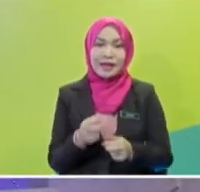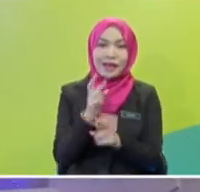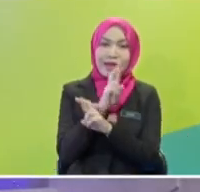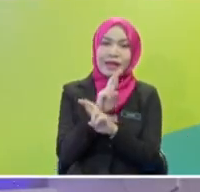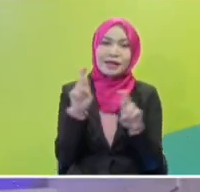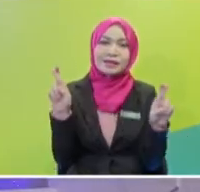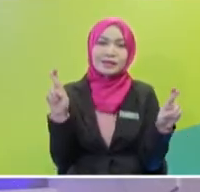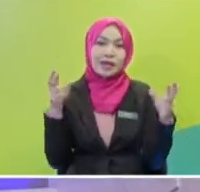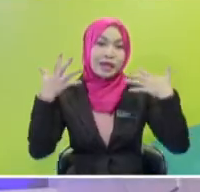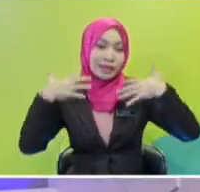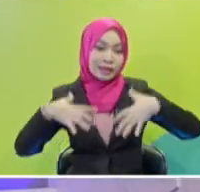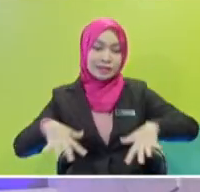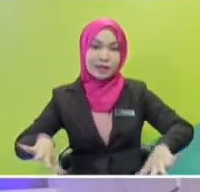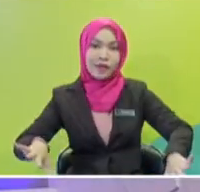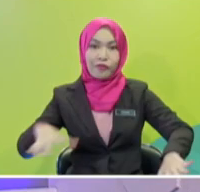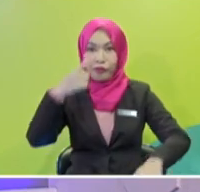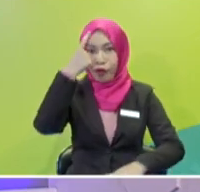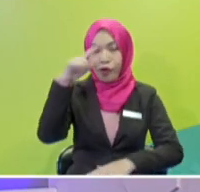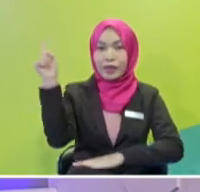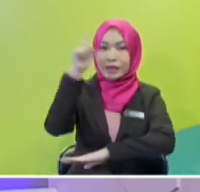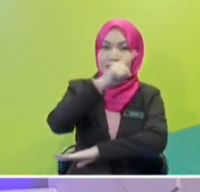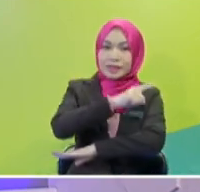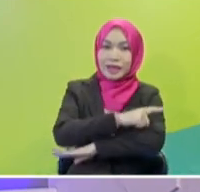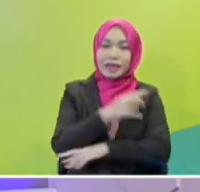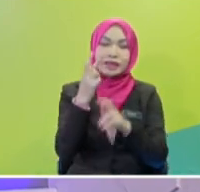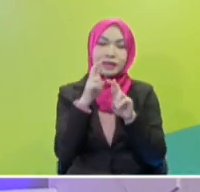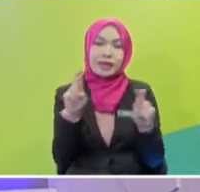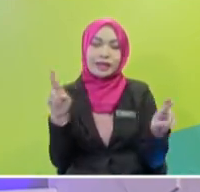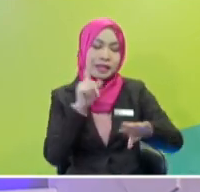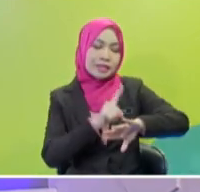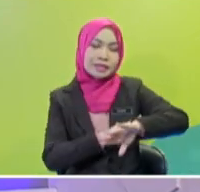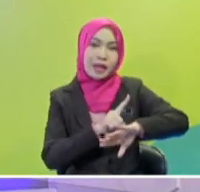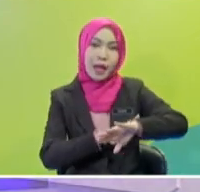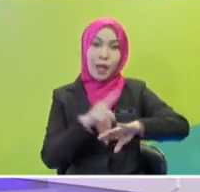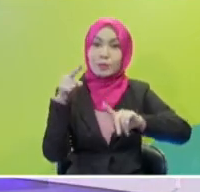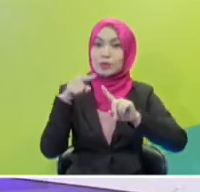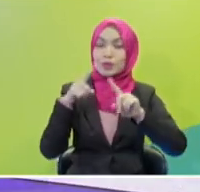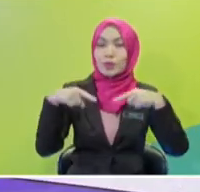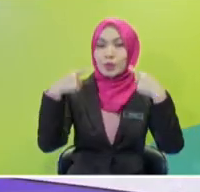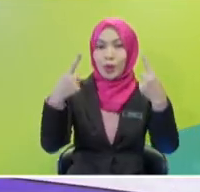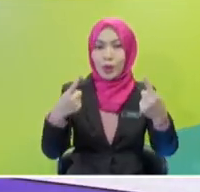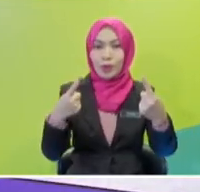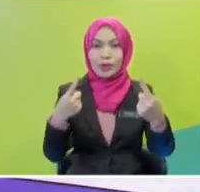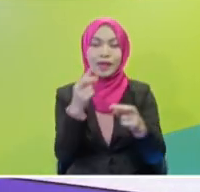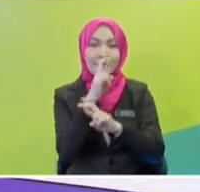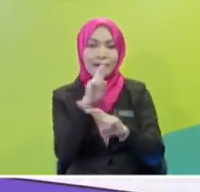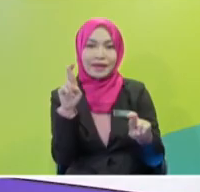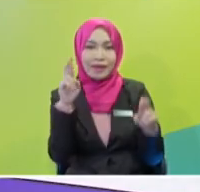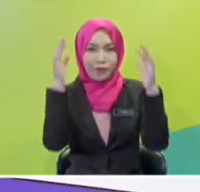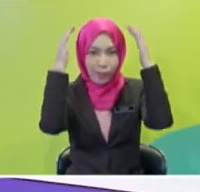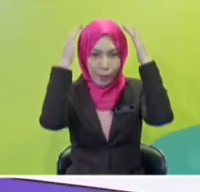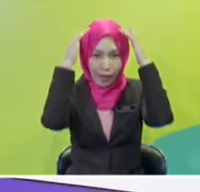day. Get ready. It's time to go. Get ready. From head